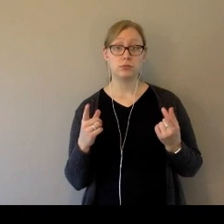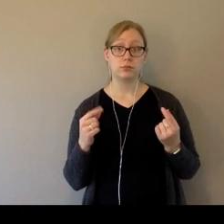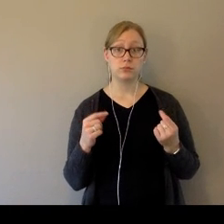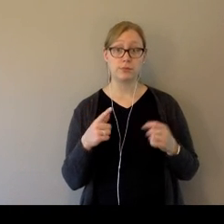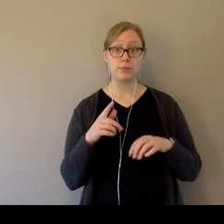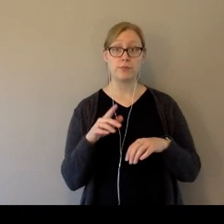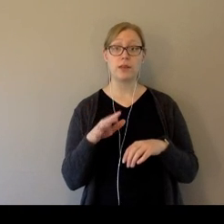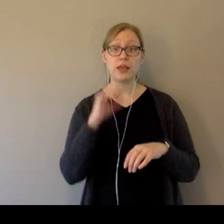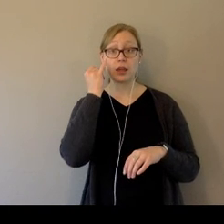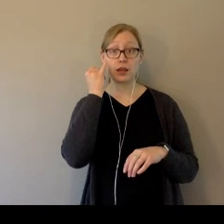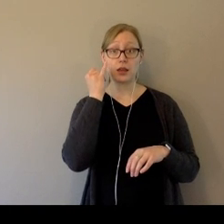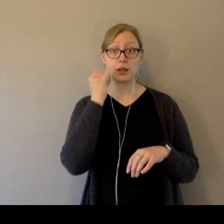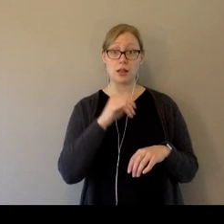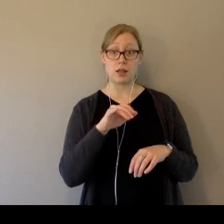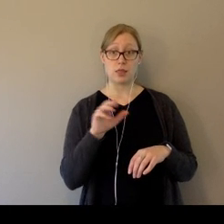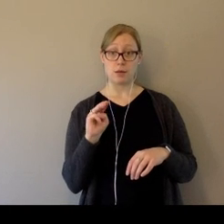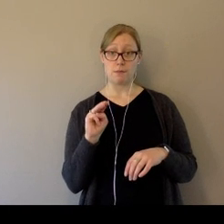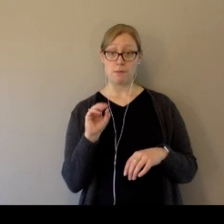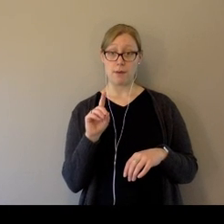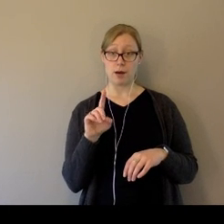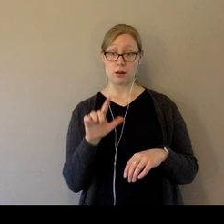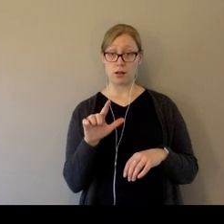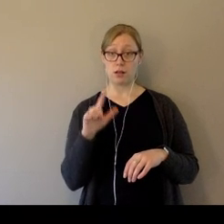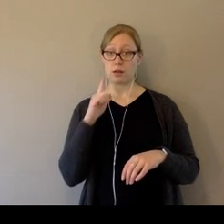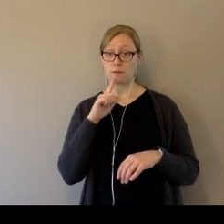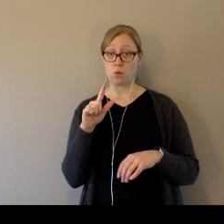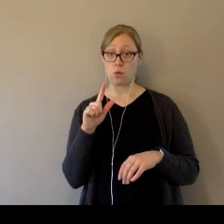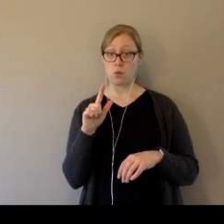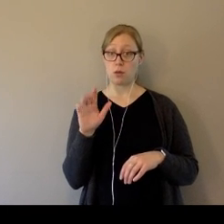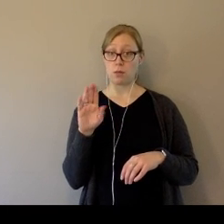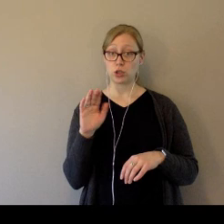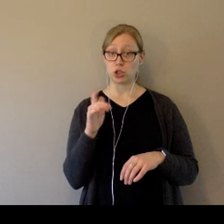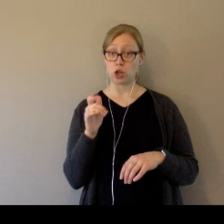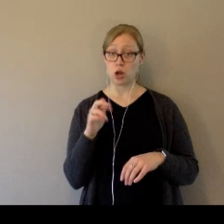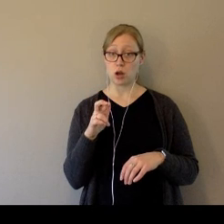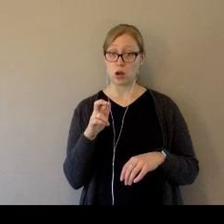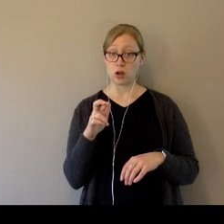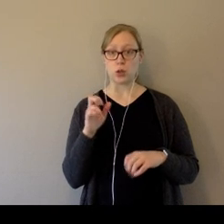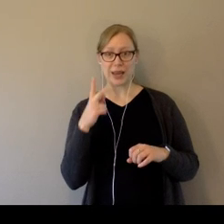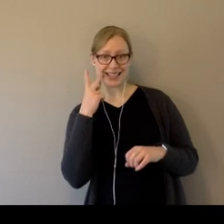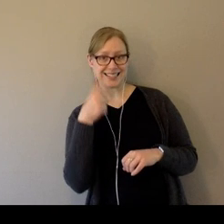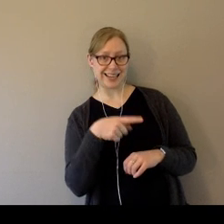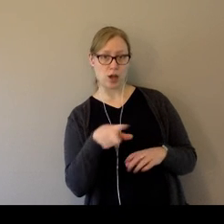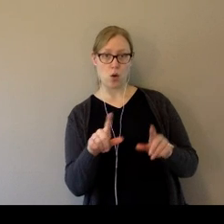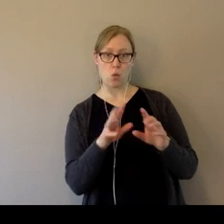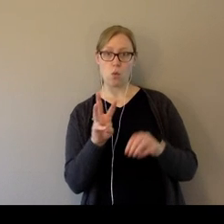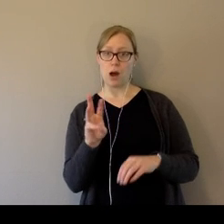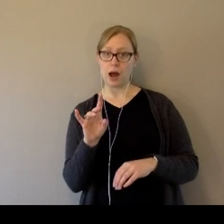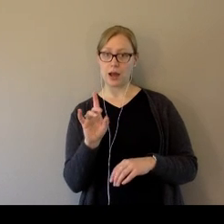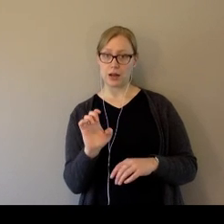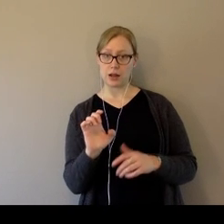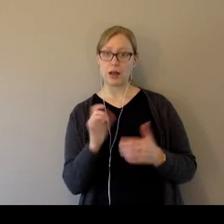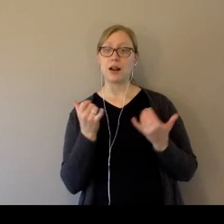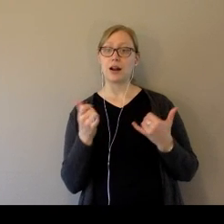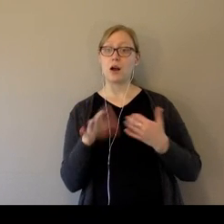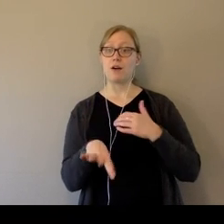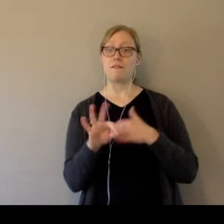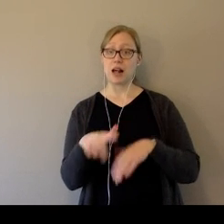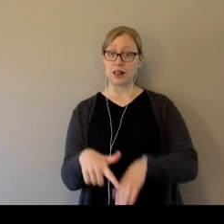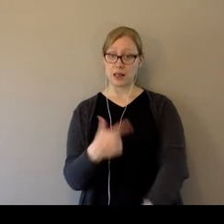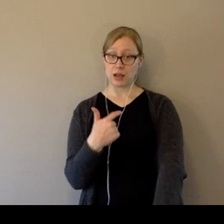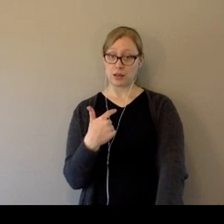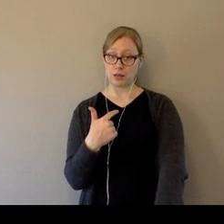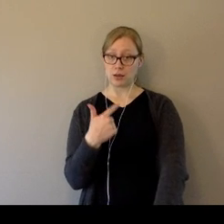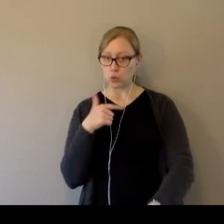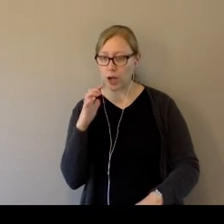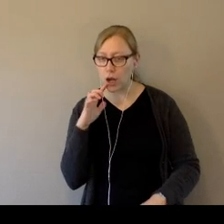So we're assuming that these two figures are similar because if they are similar, we can set up a proportion to do this.